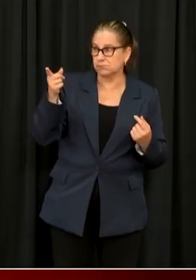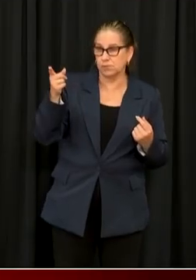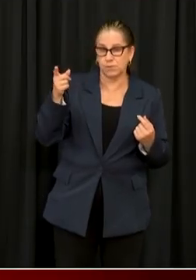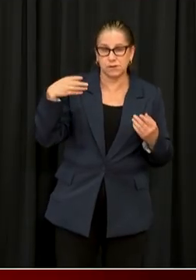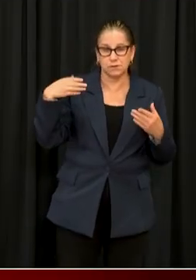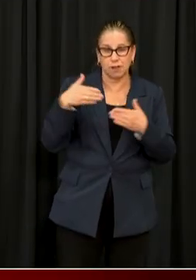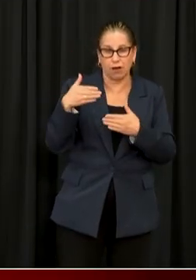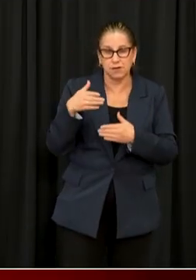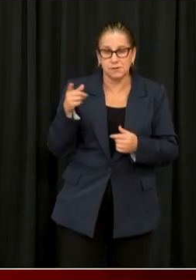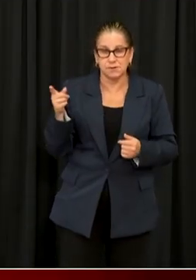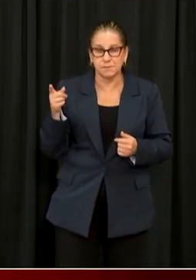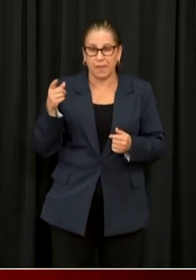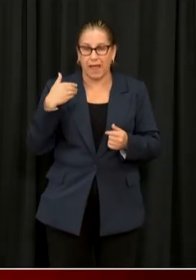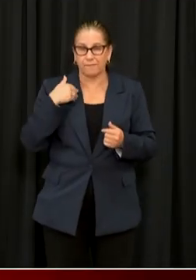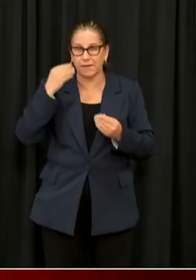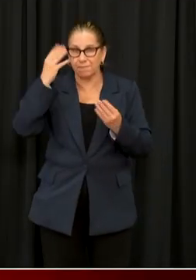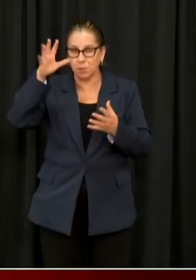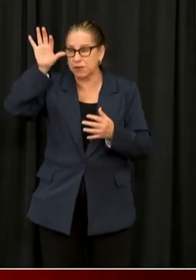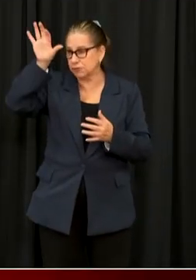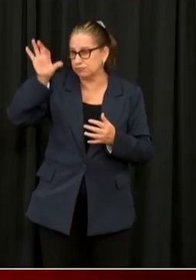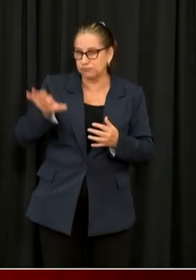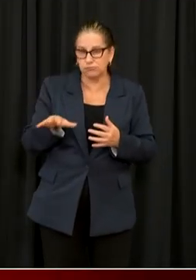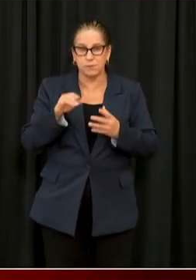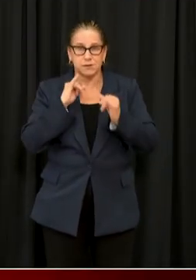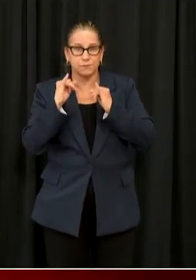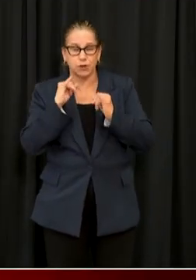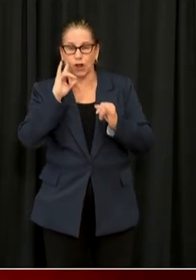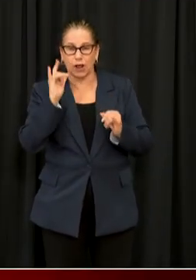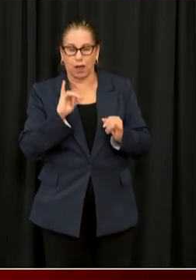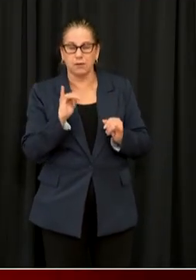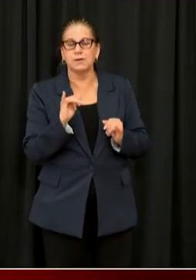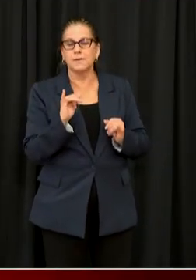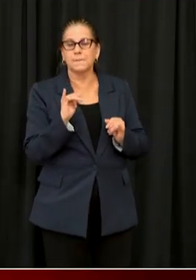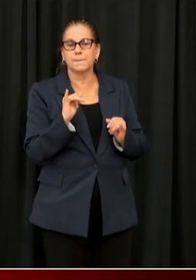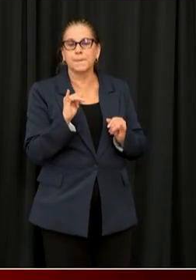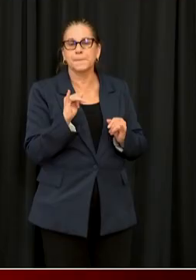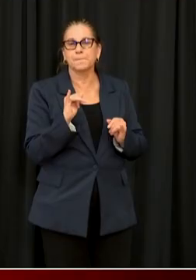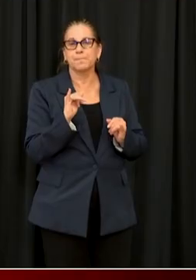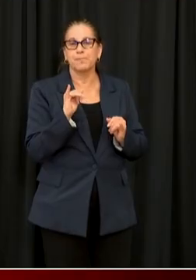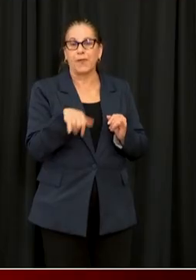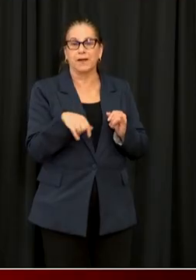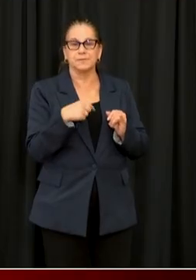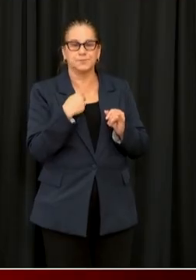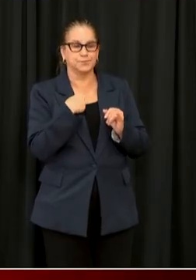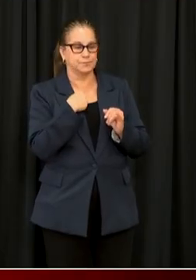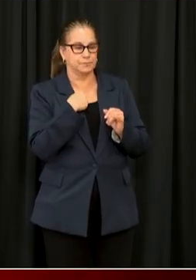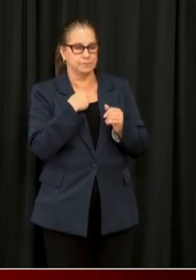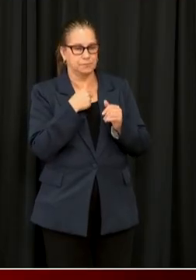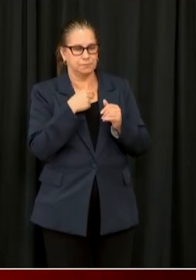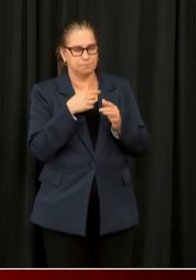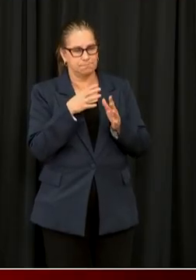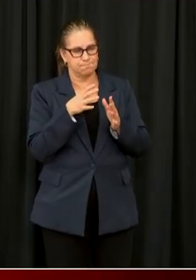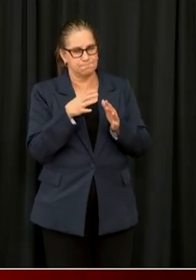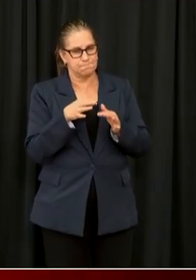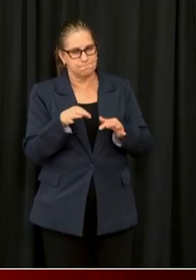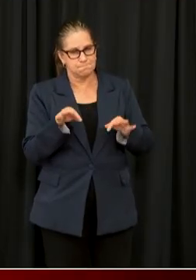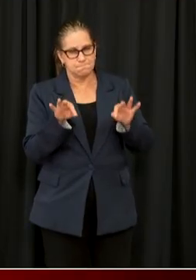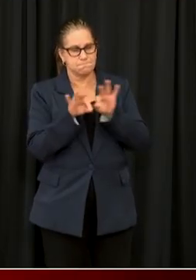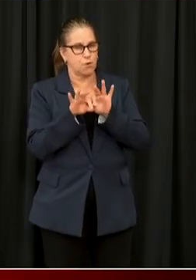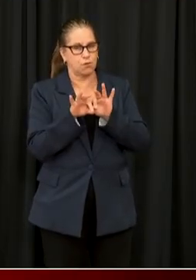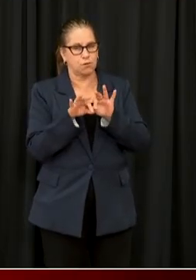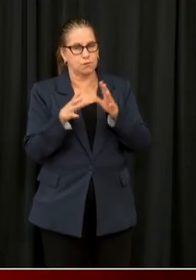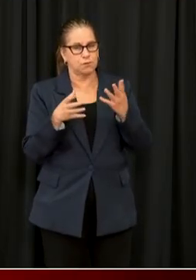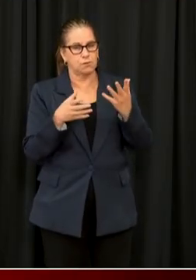interviews, how we do contact tracing, the most important aspect of that is really the participation of the community that's tested